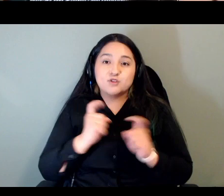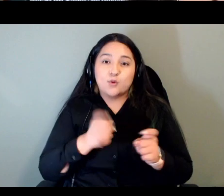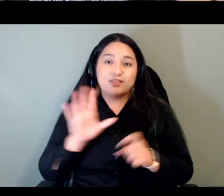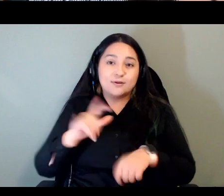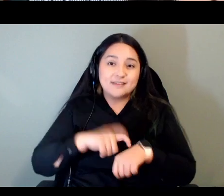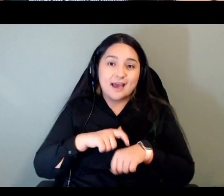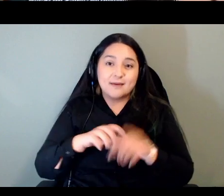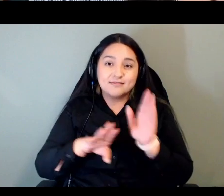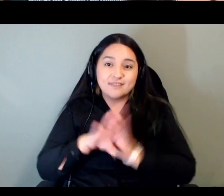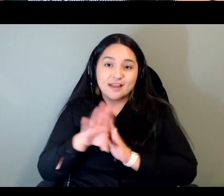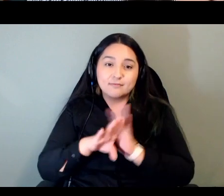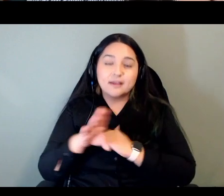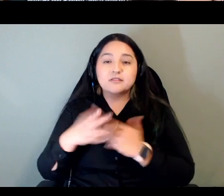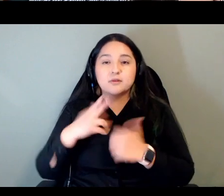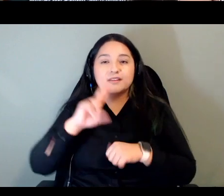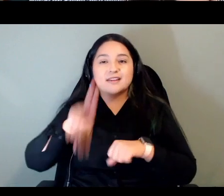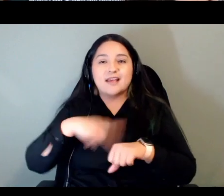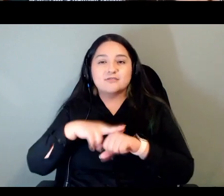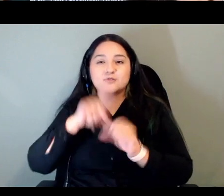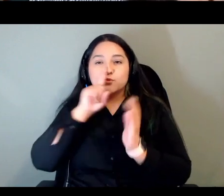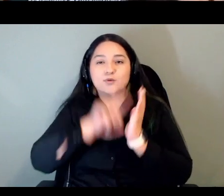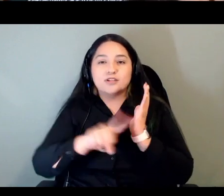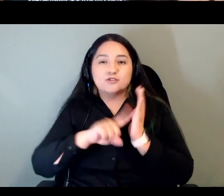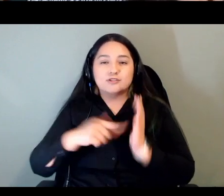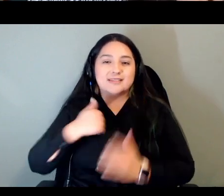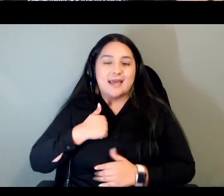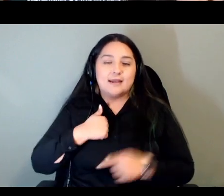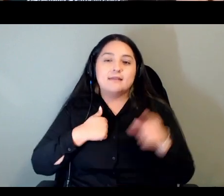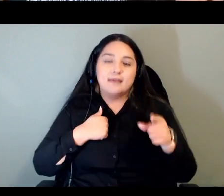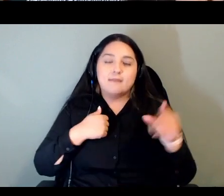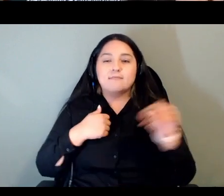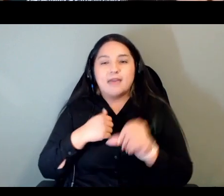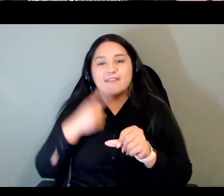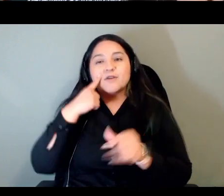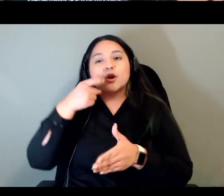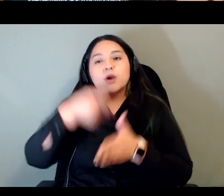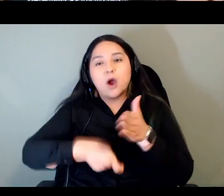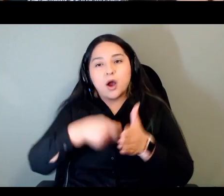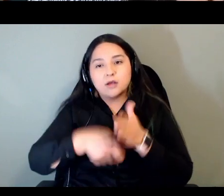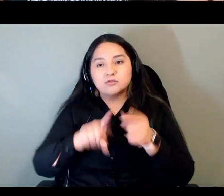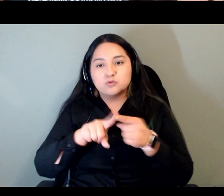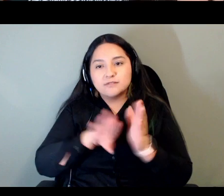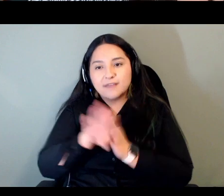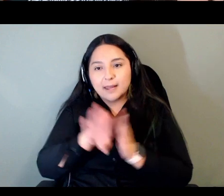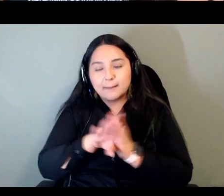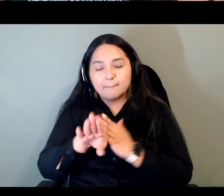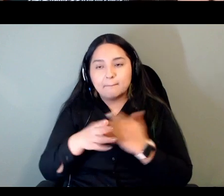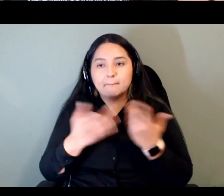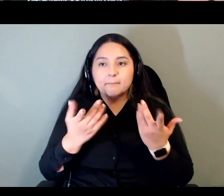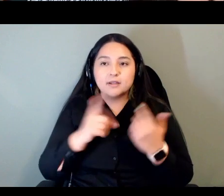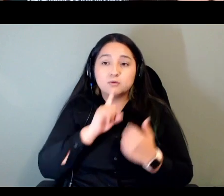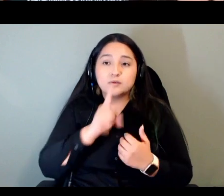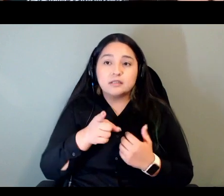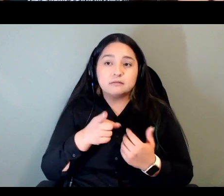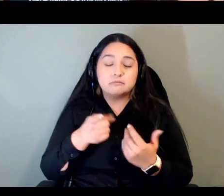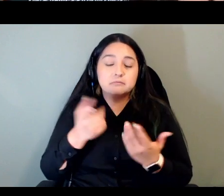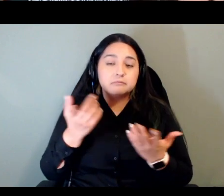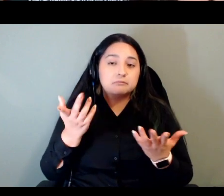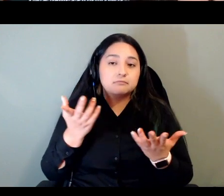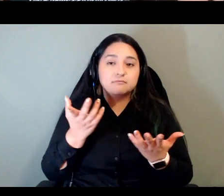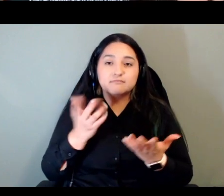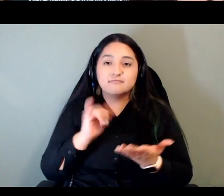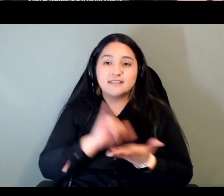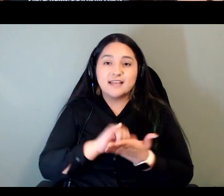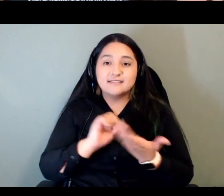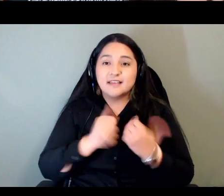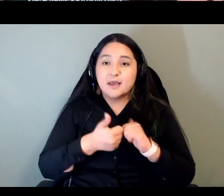pay for the costs of developing on our side. It was really, that was